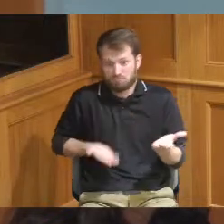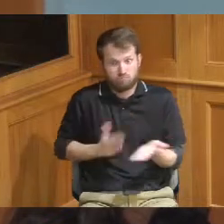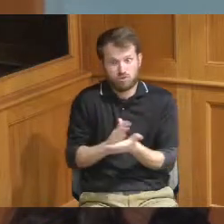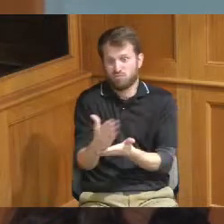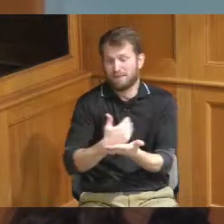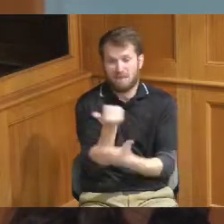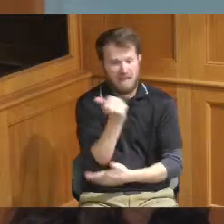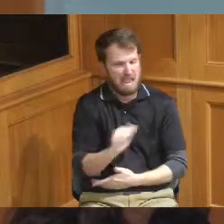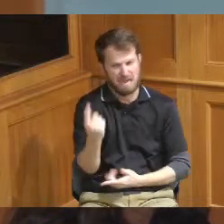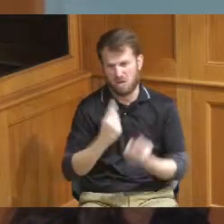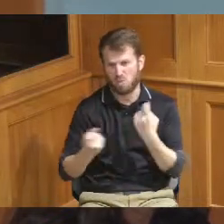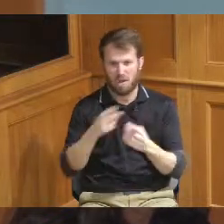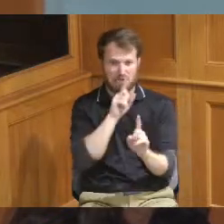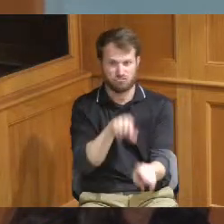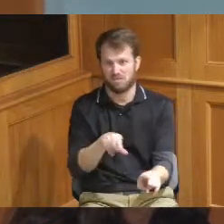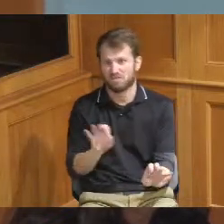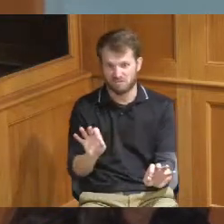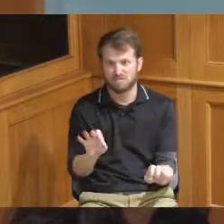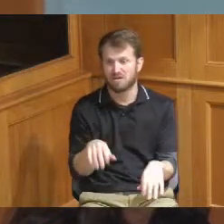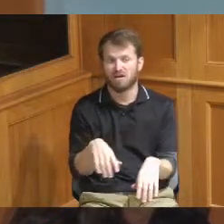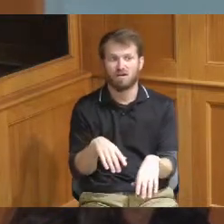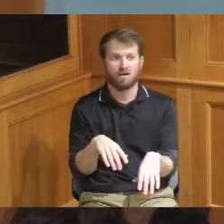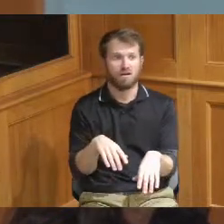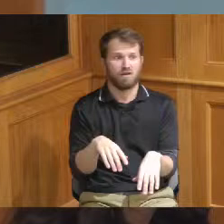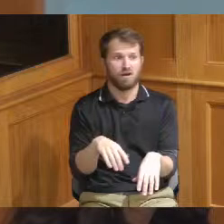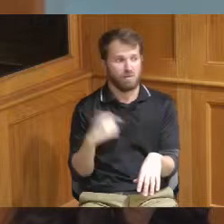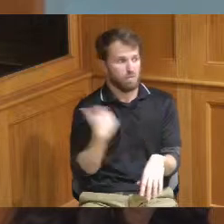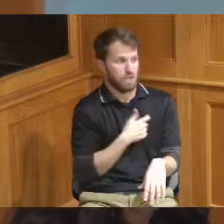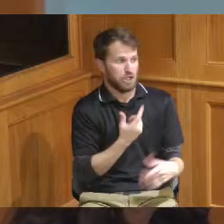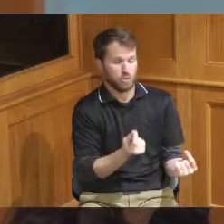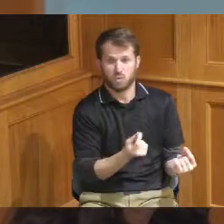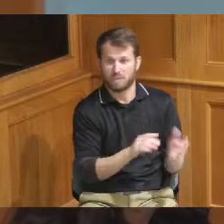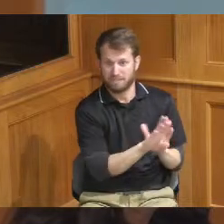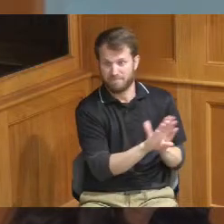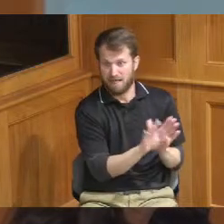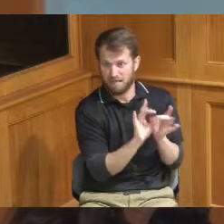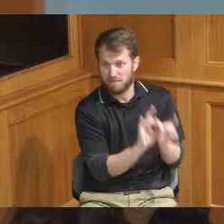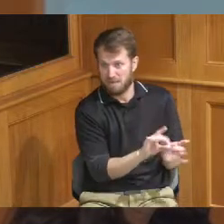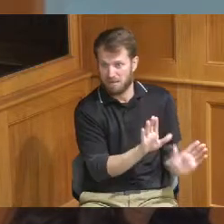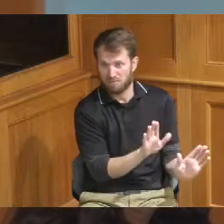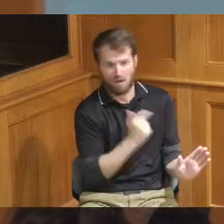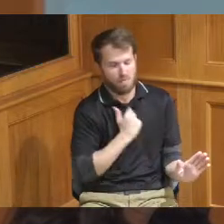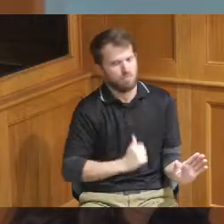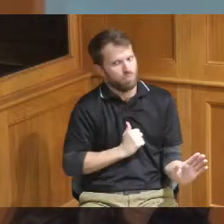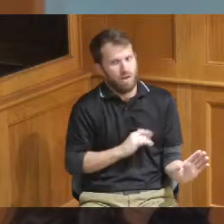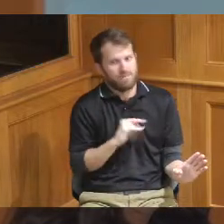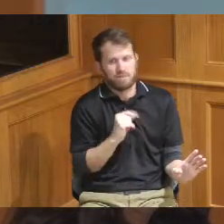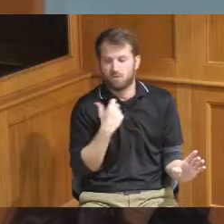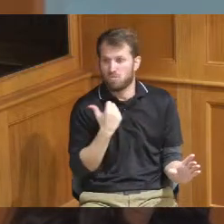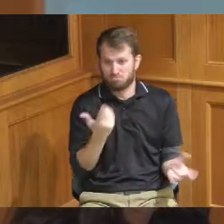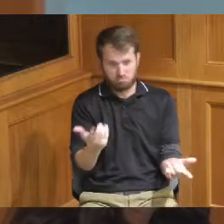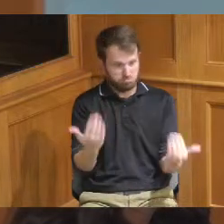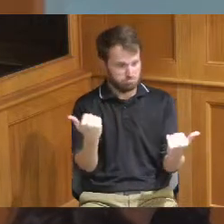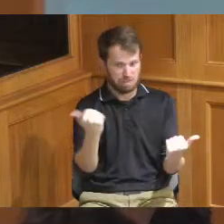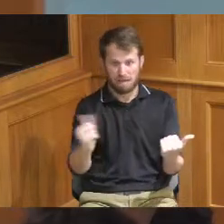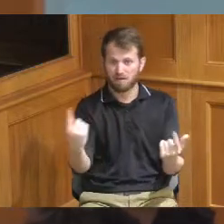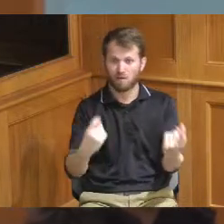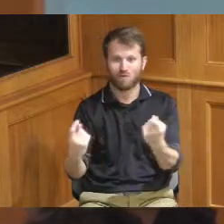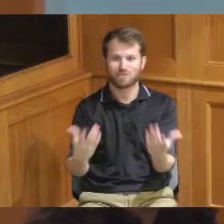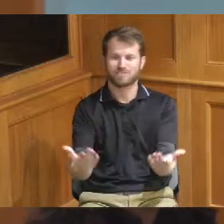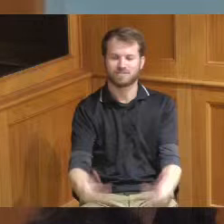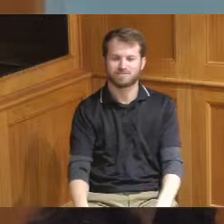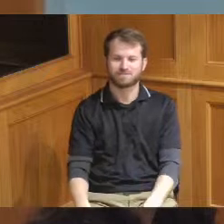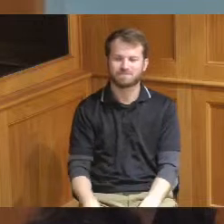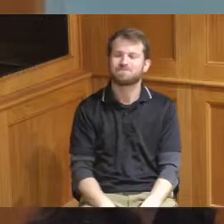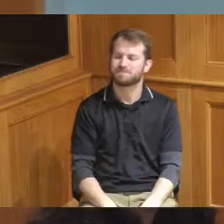answer any questions you might have. I'm proud of what we're doing here development-wise, so please feel free to ask away.